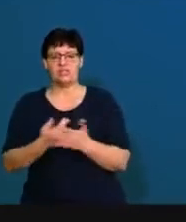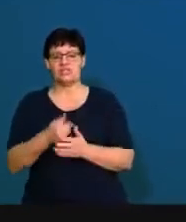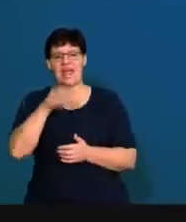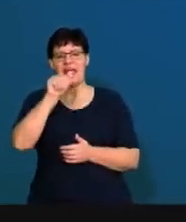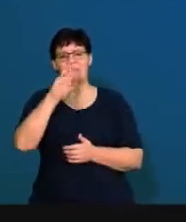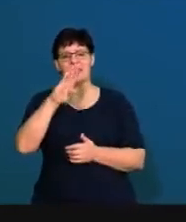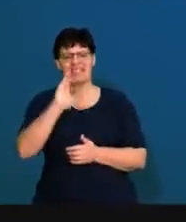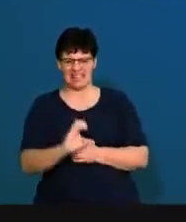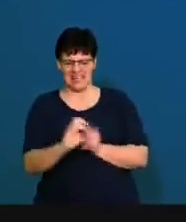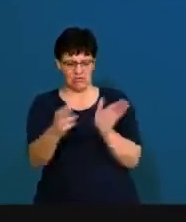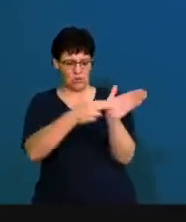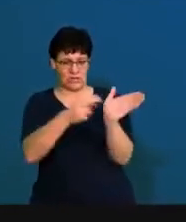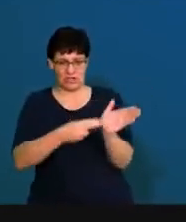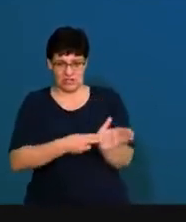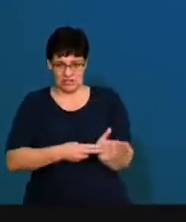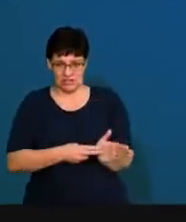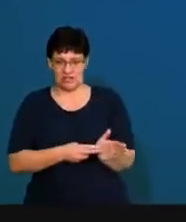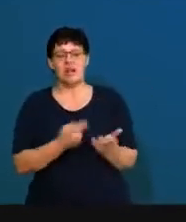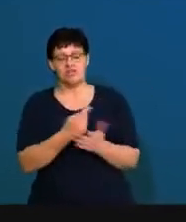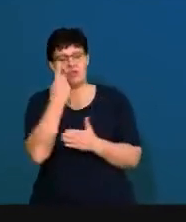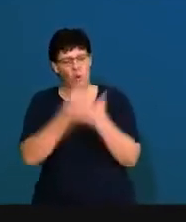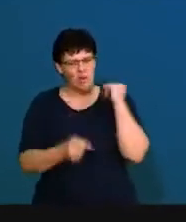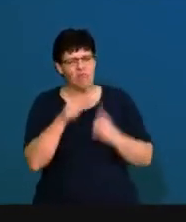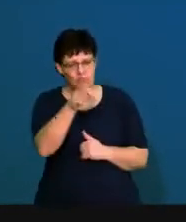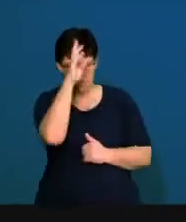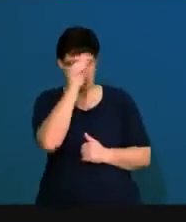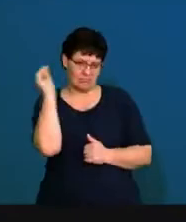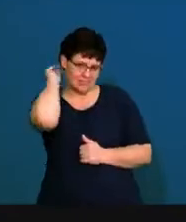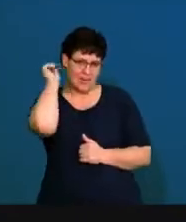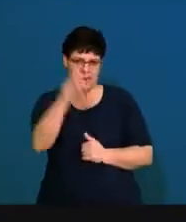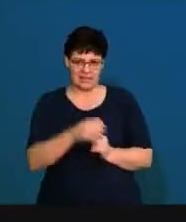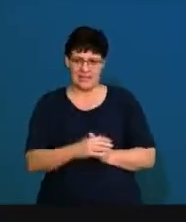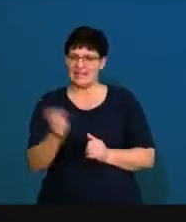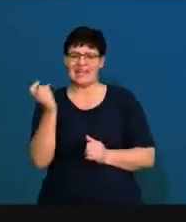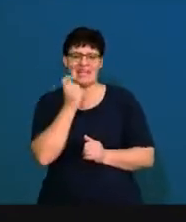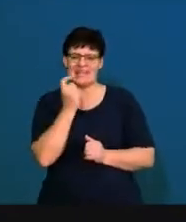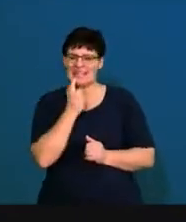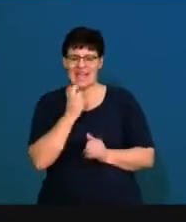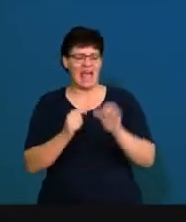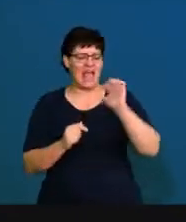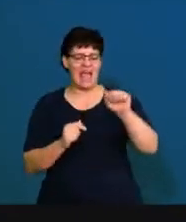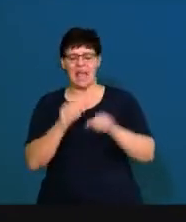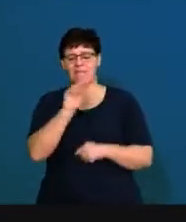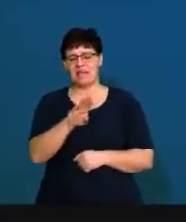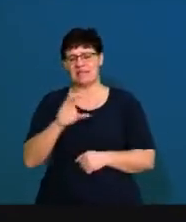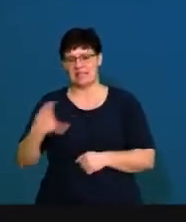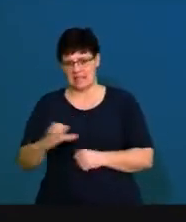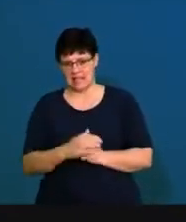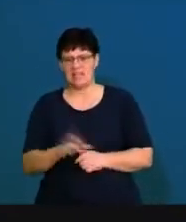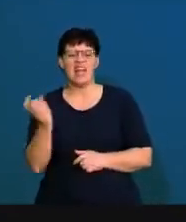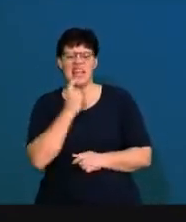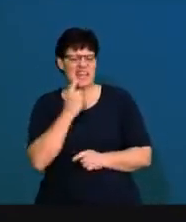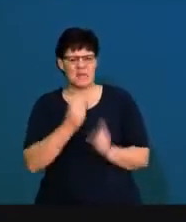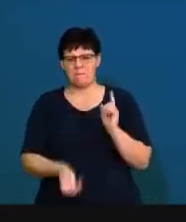the ABC notation, okay? This is just for you to remember. It's as easy as ABC. Remember, we said these